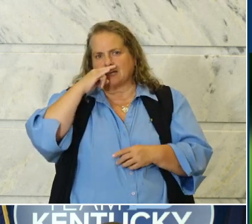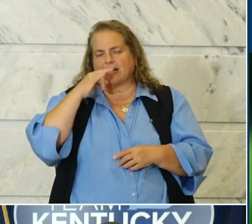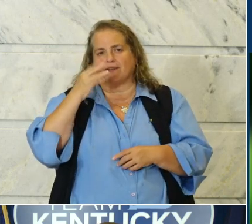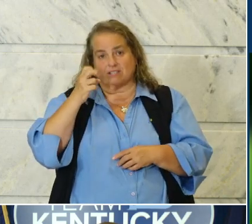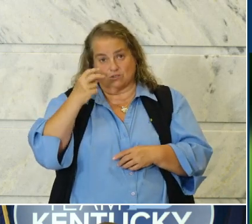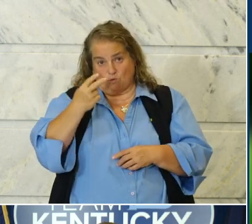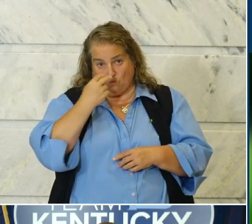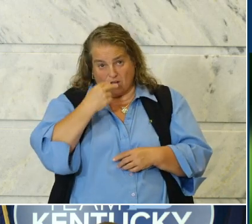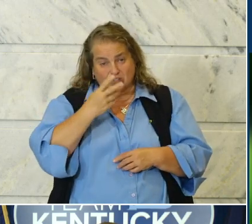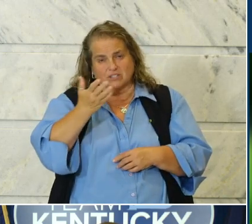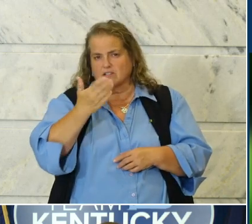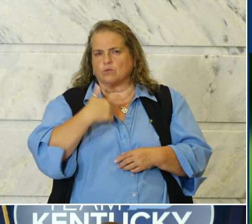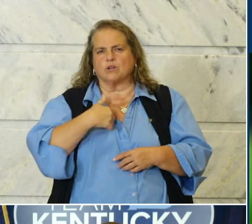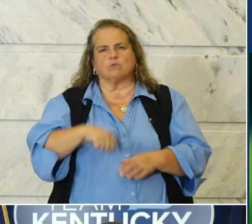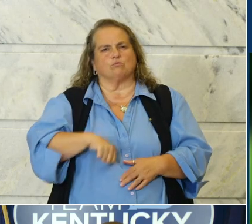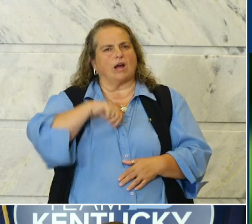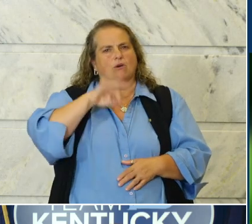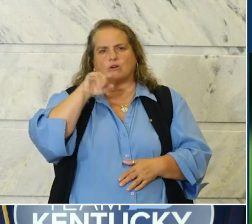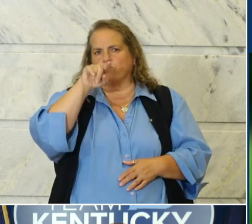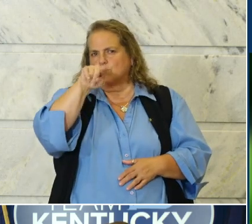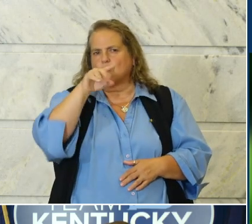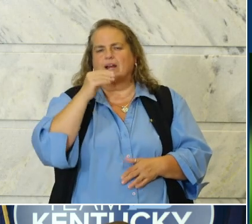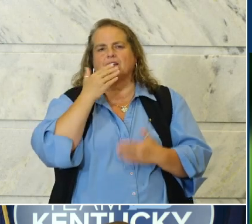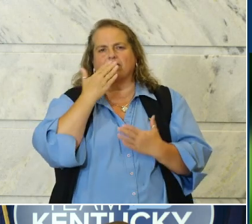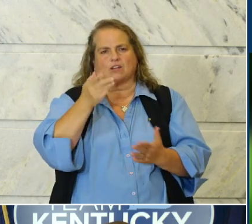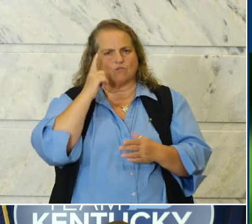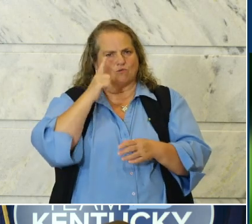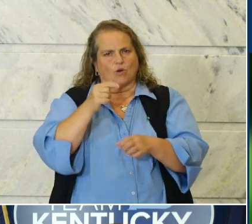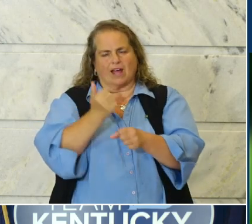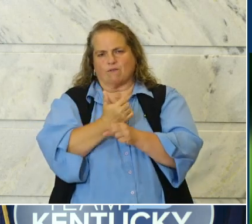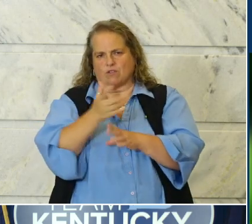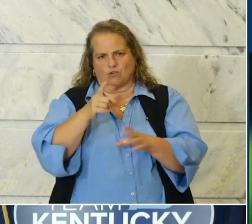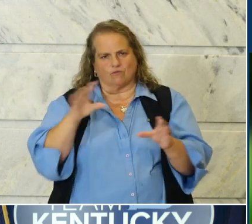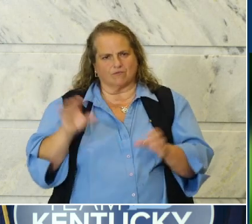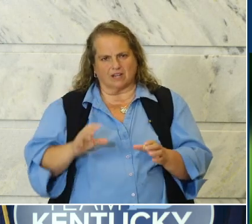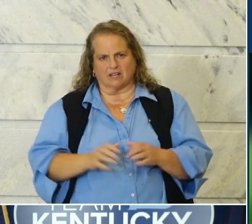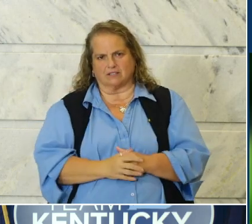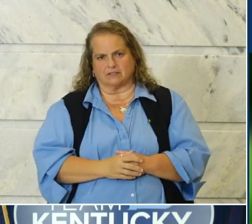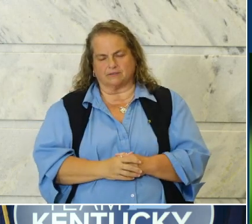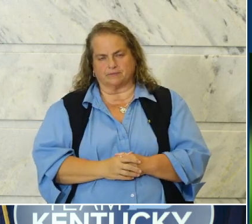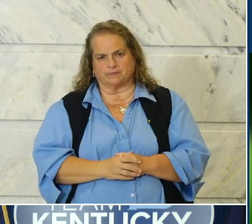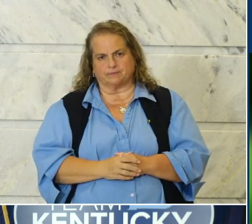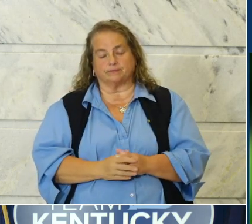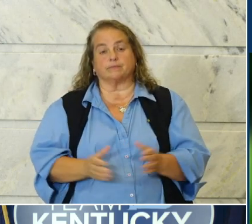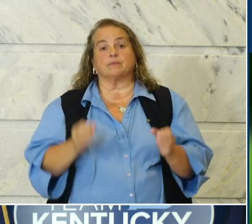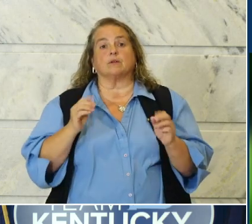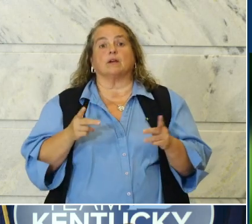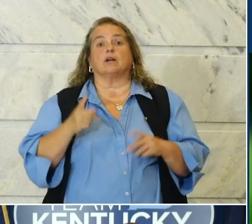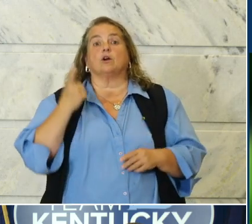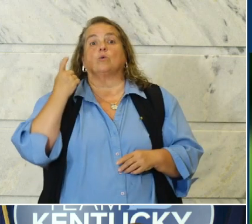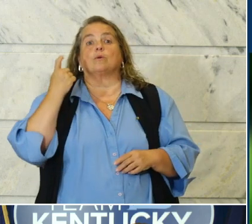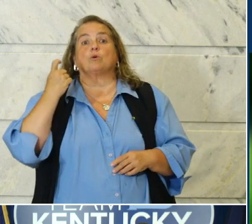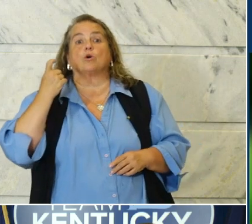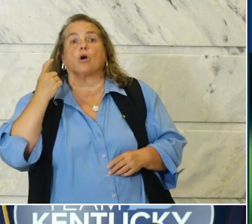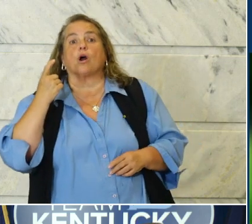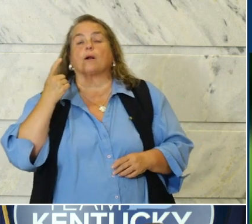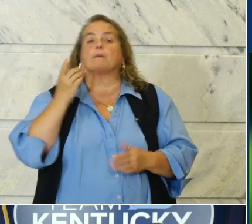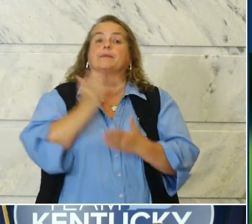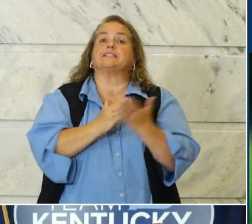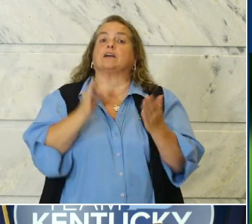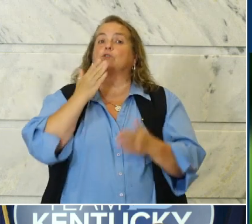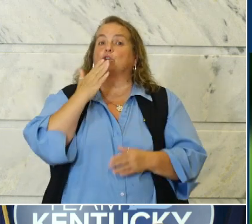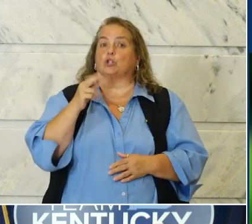watching, we're really proud of you. Thanks for everything that you've done. All right, one more piece of good